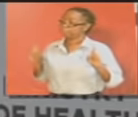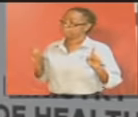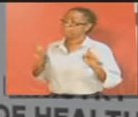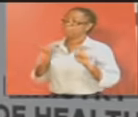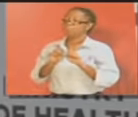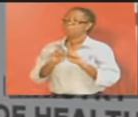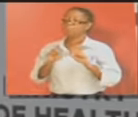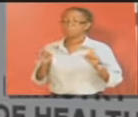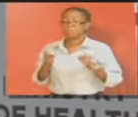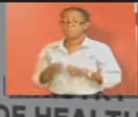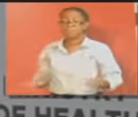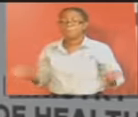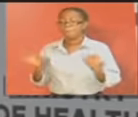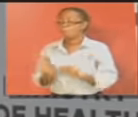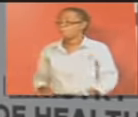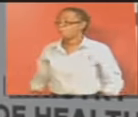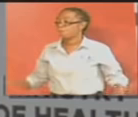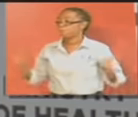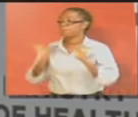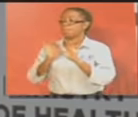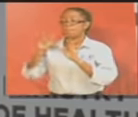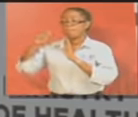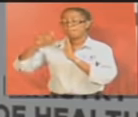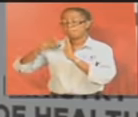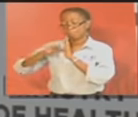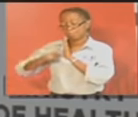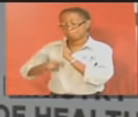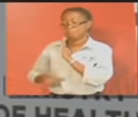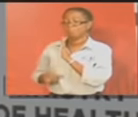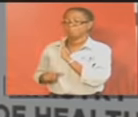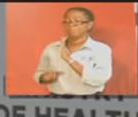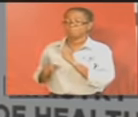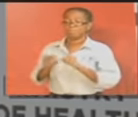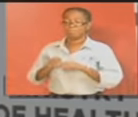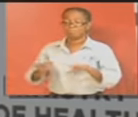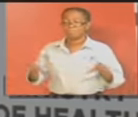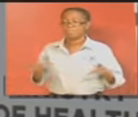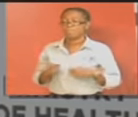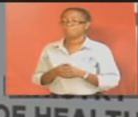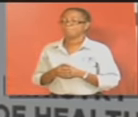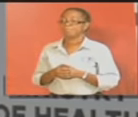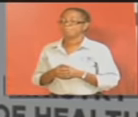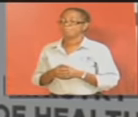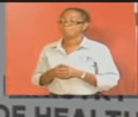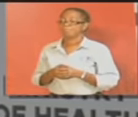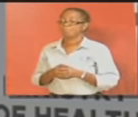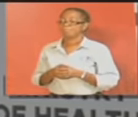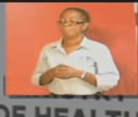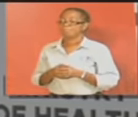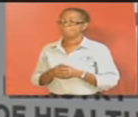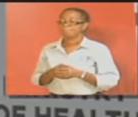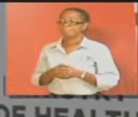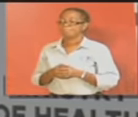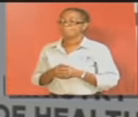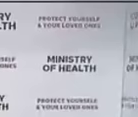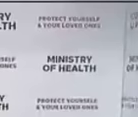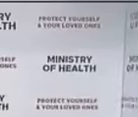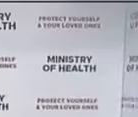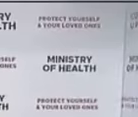point in time. So we need to pay even more attention given the fact that we're seeing this current increasing trend. So thank you for the